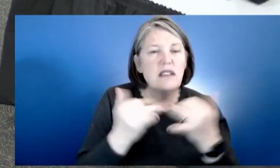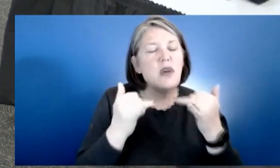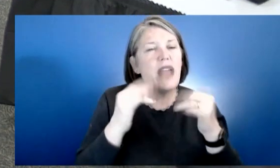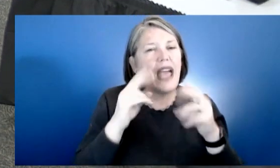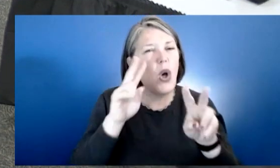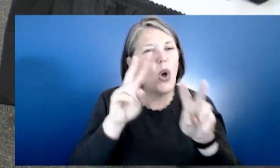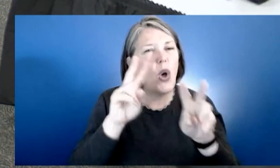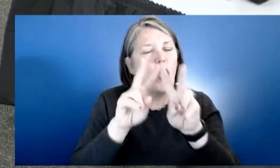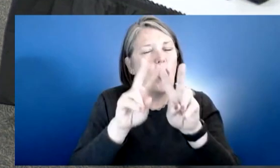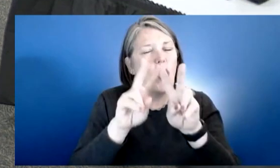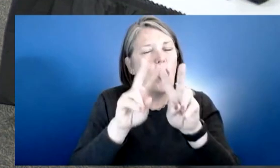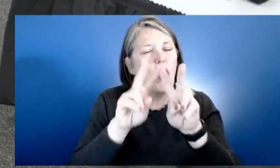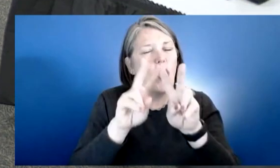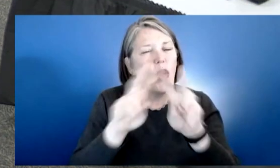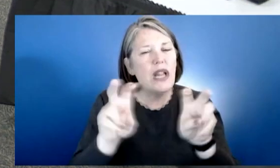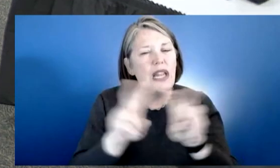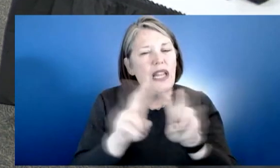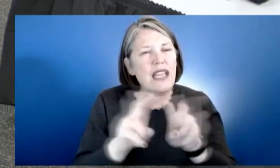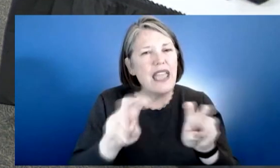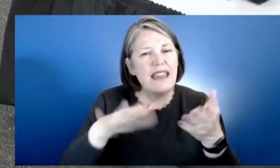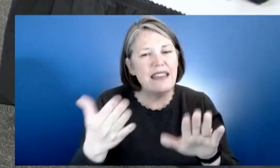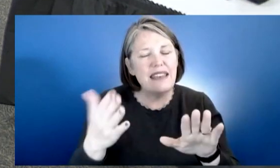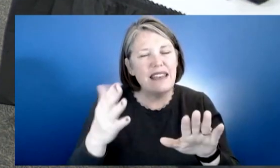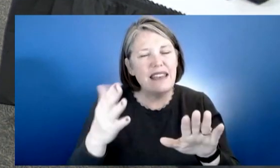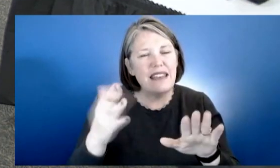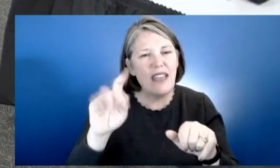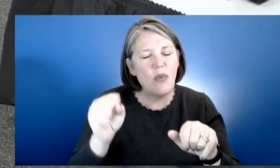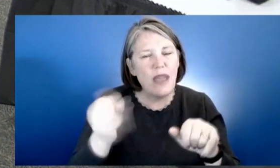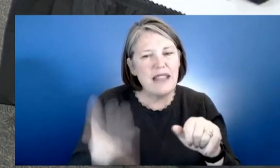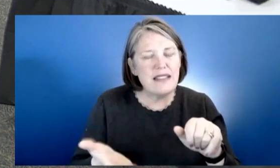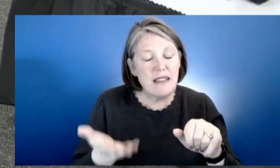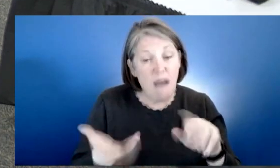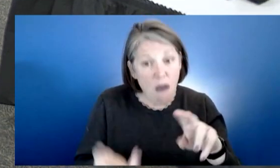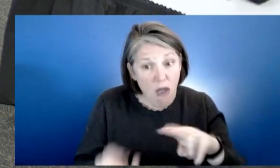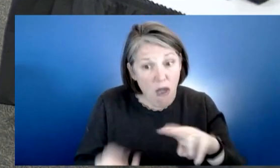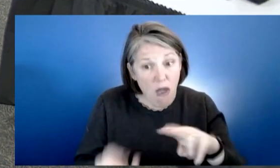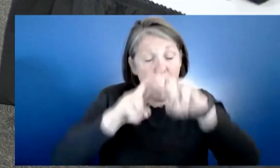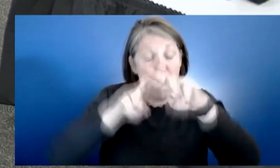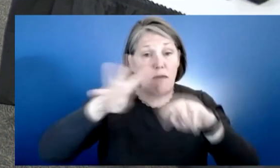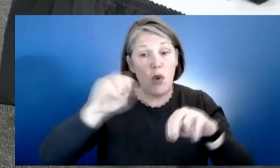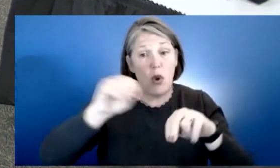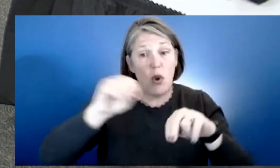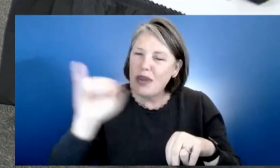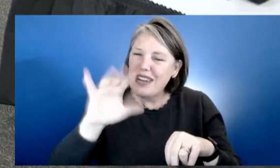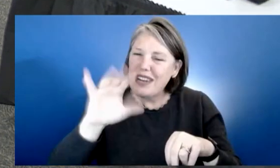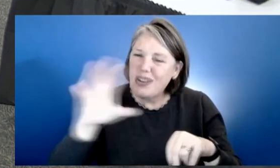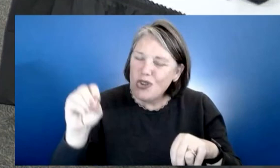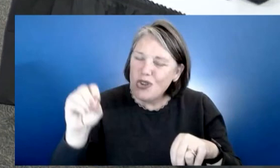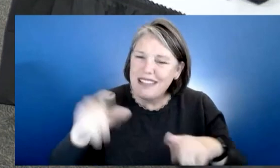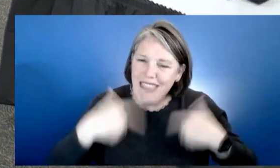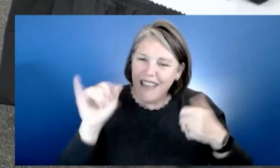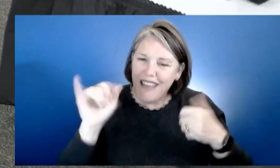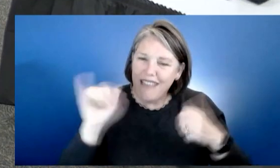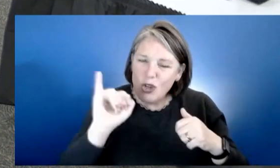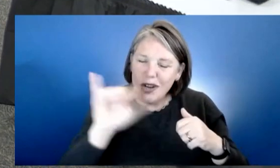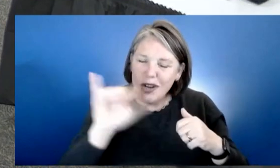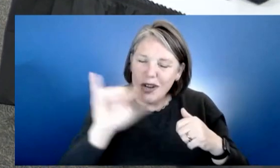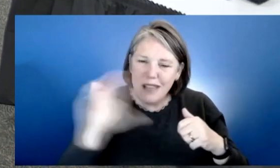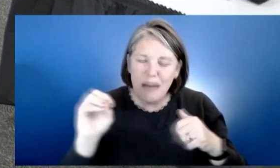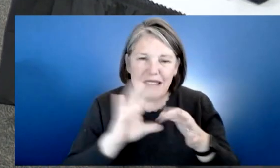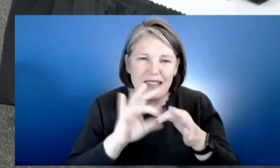in 2021 by 40%, according to insurance companies, whole life insurance companies, as well